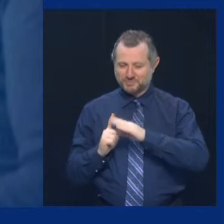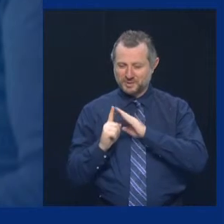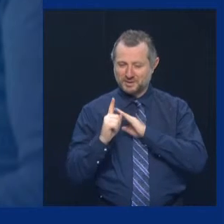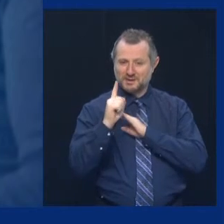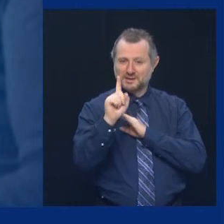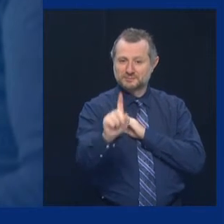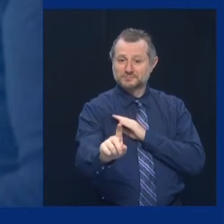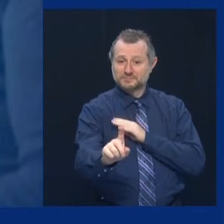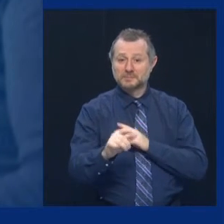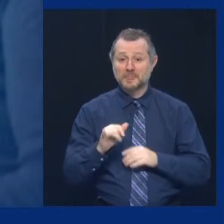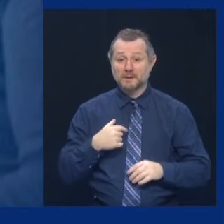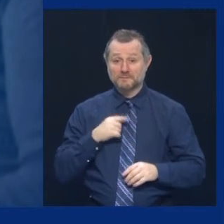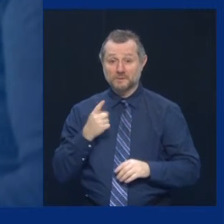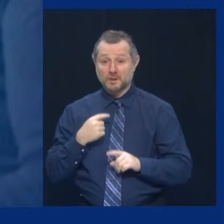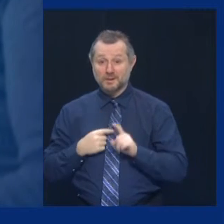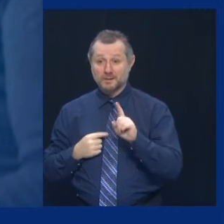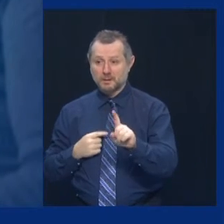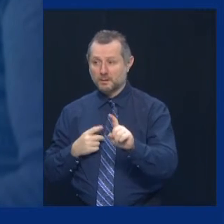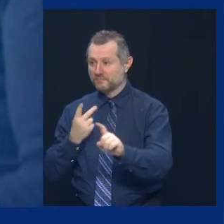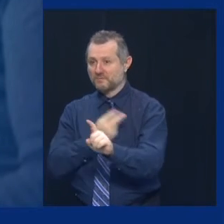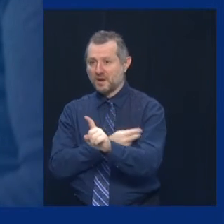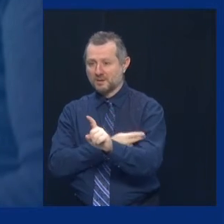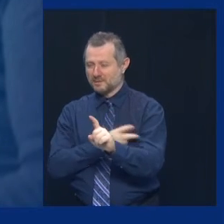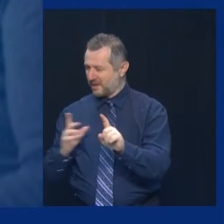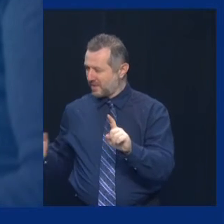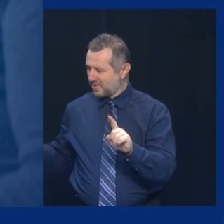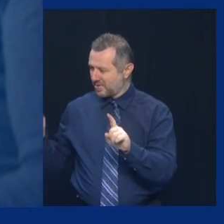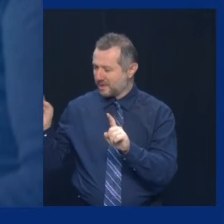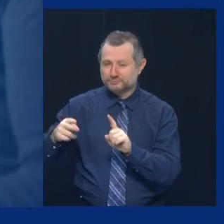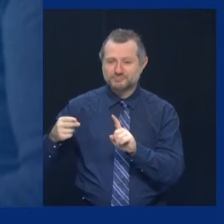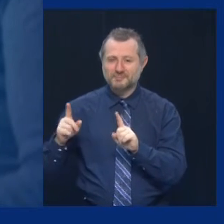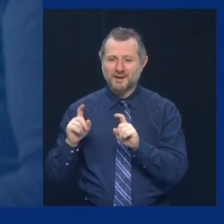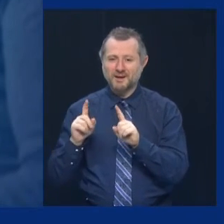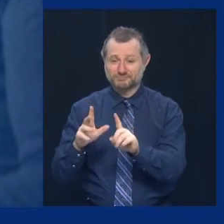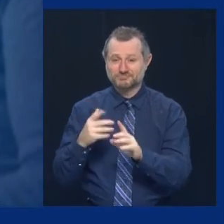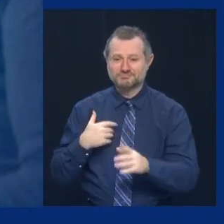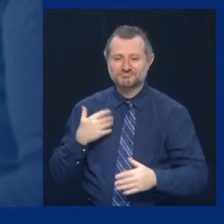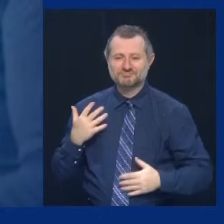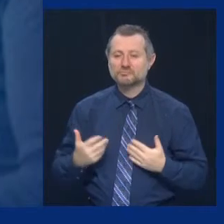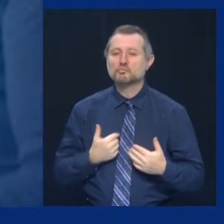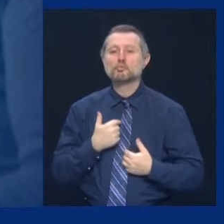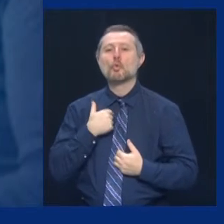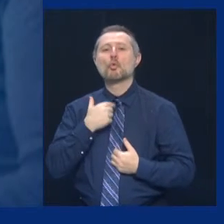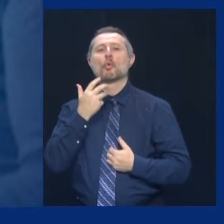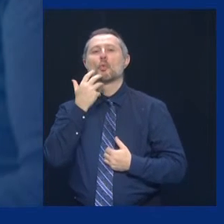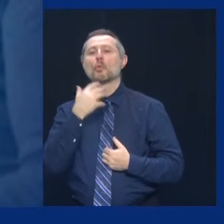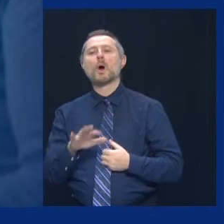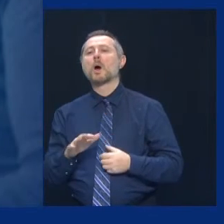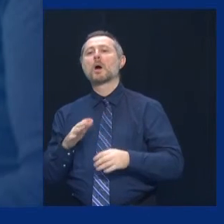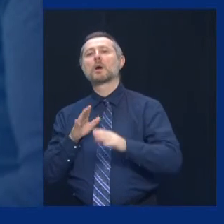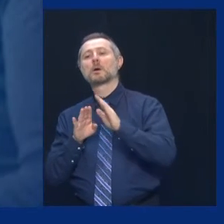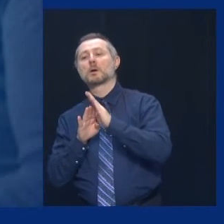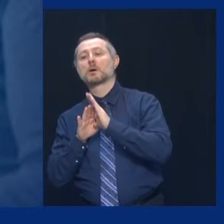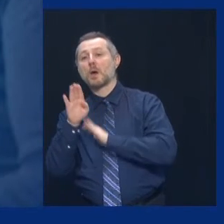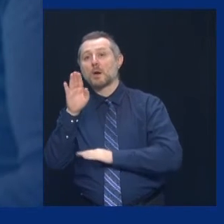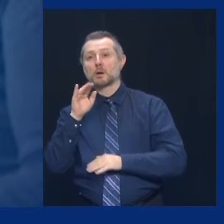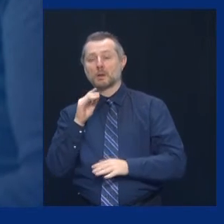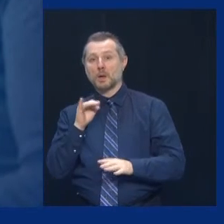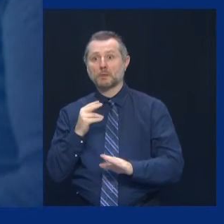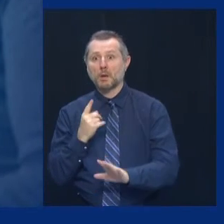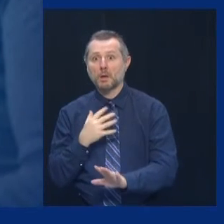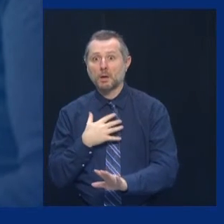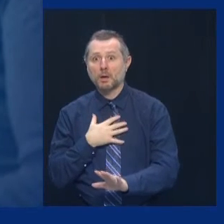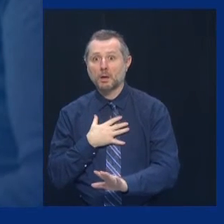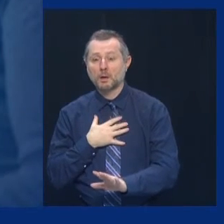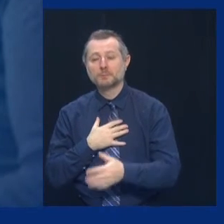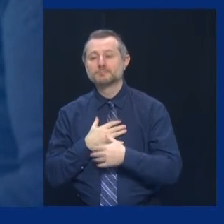spike coming out of the holiday season, which could be a problem, especially for our hospital management. But